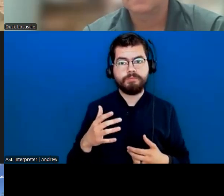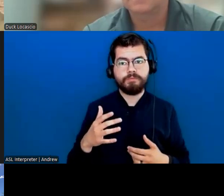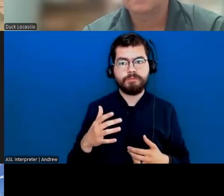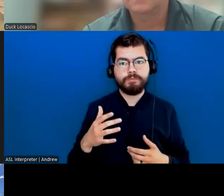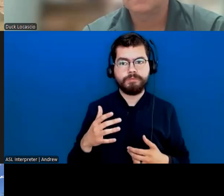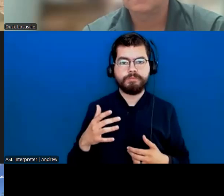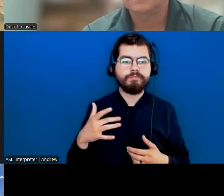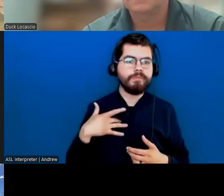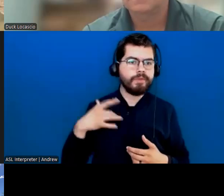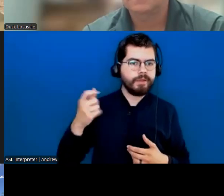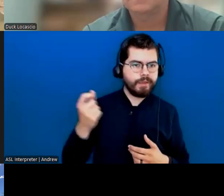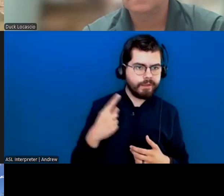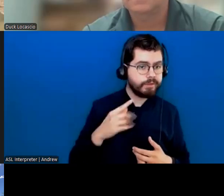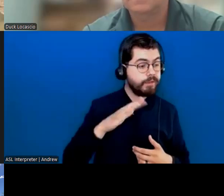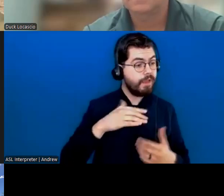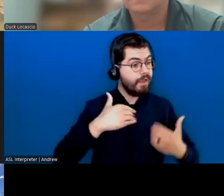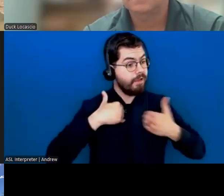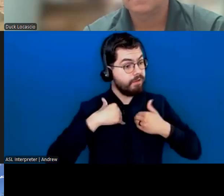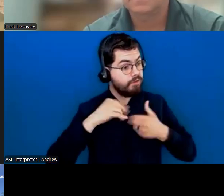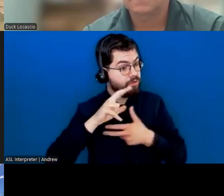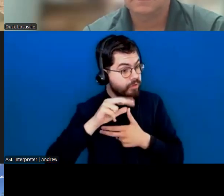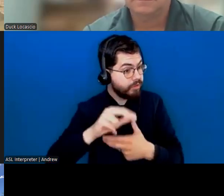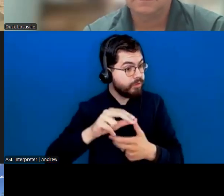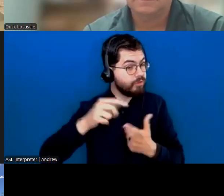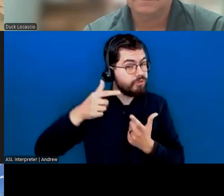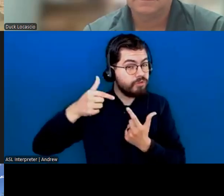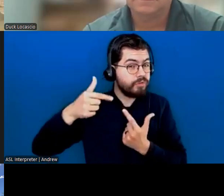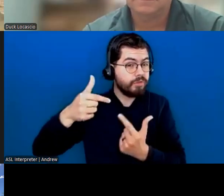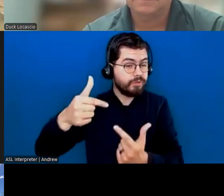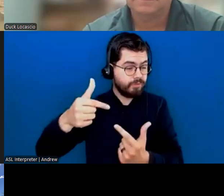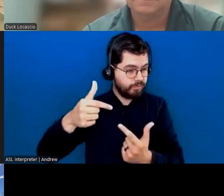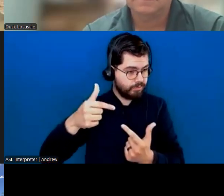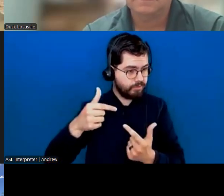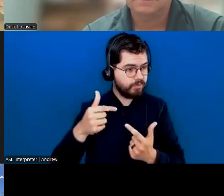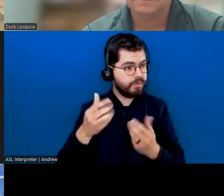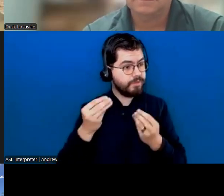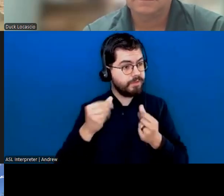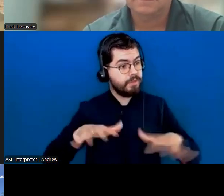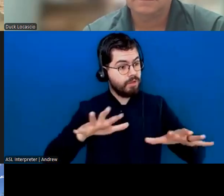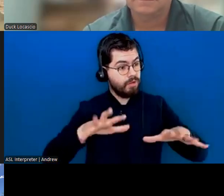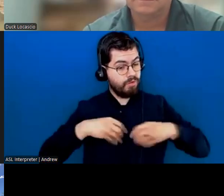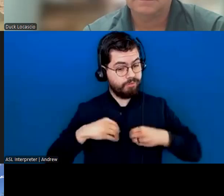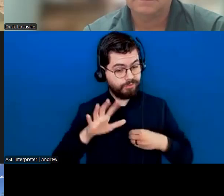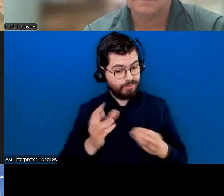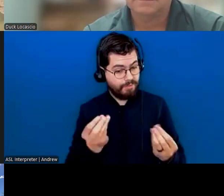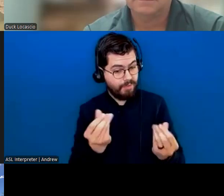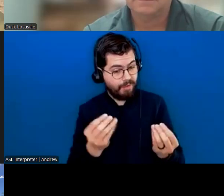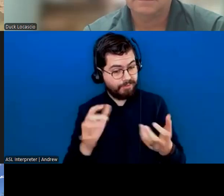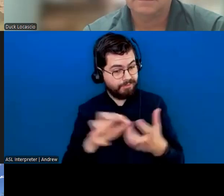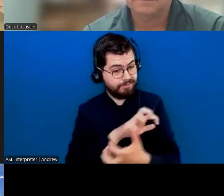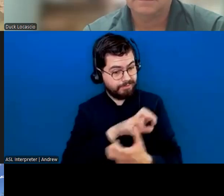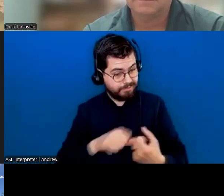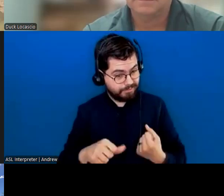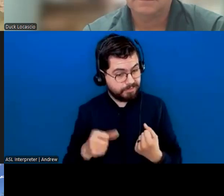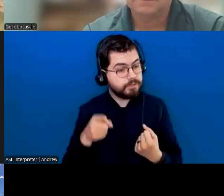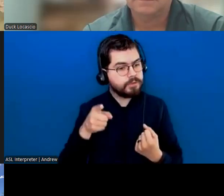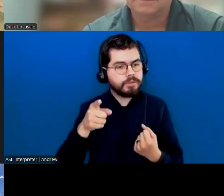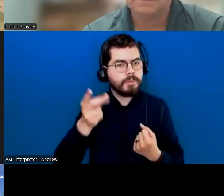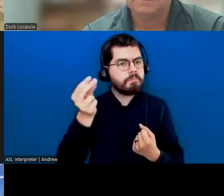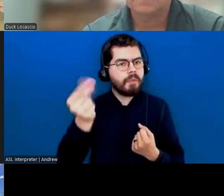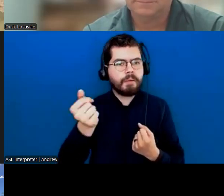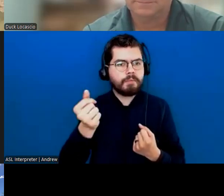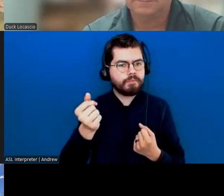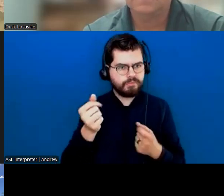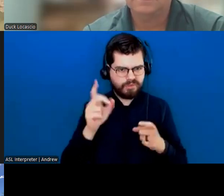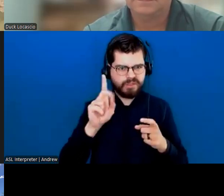been spot tornadoes that have gone through, a landowner's property is damaged. They immediately want to go in. And Duck will